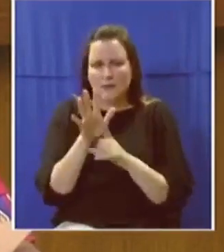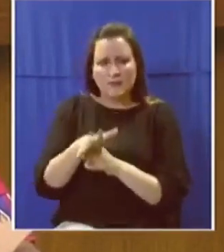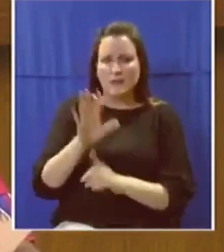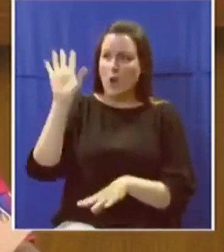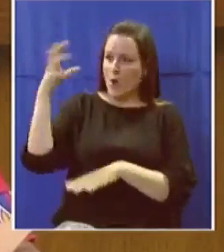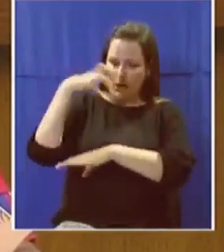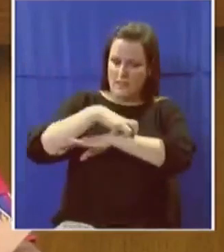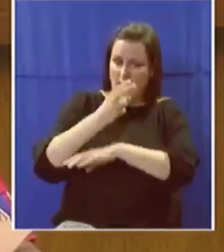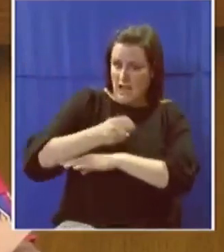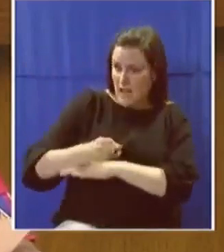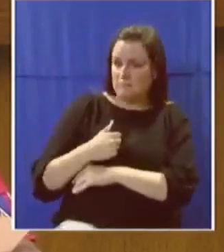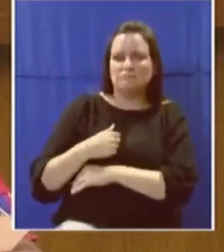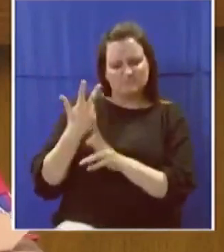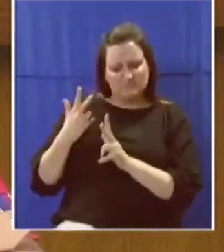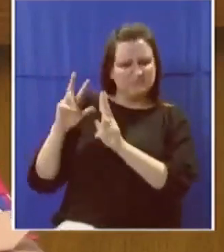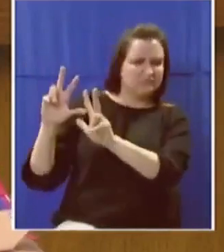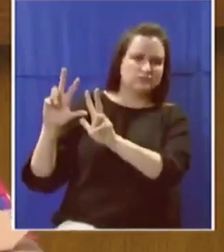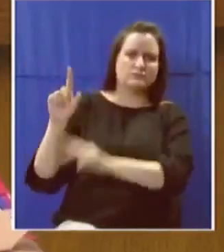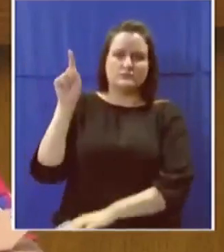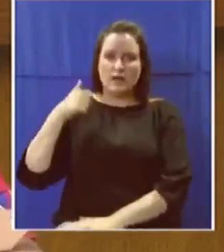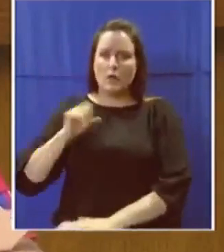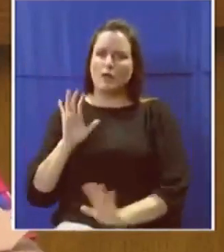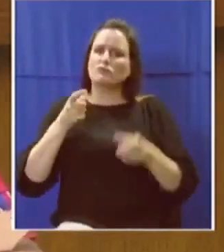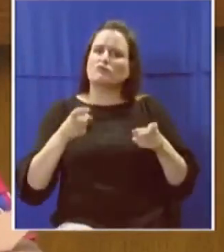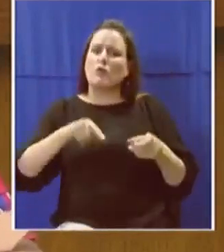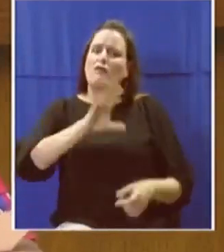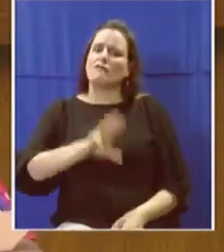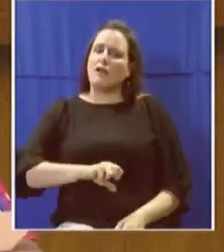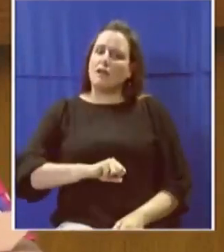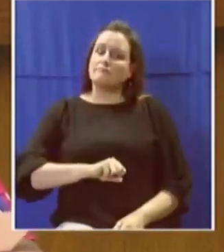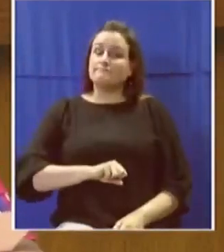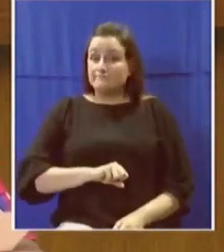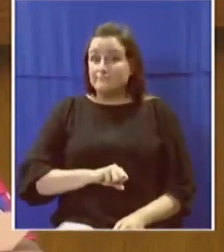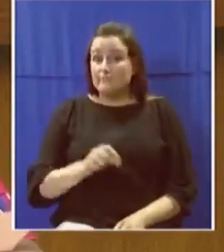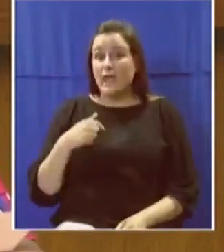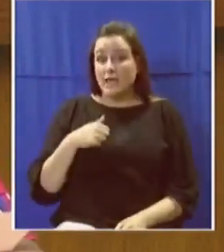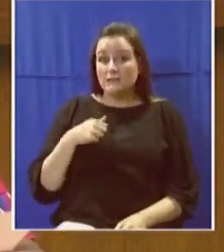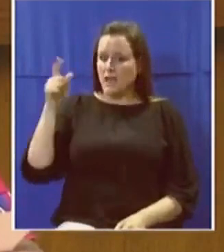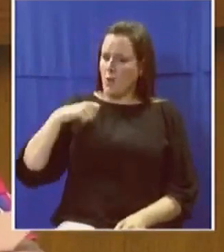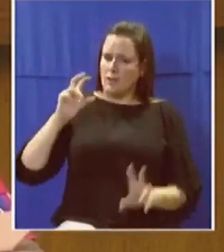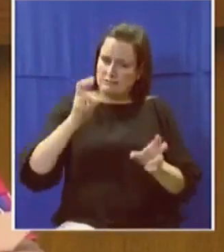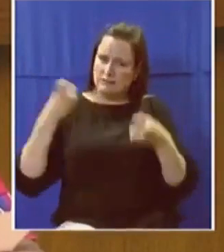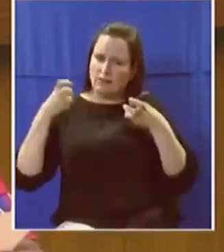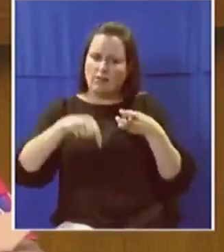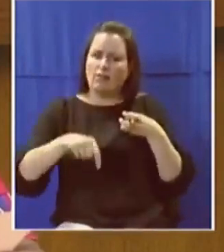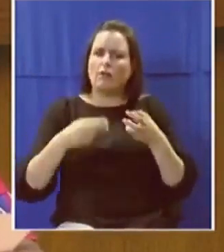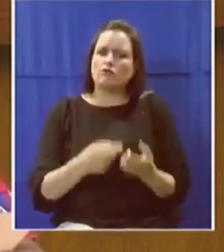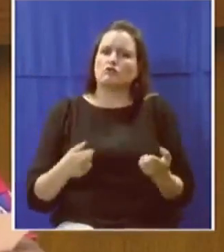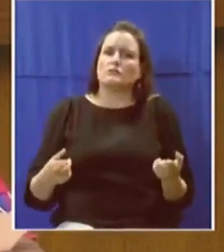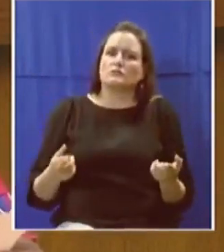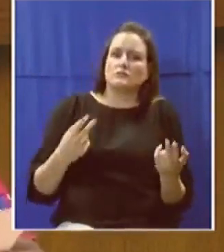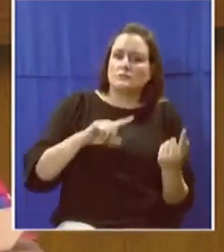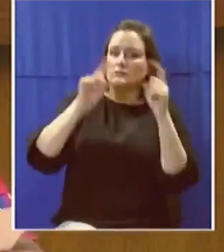neo-colonial remnants still seeking to control the continent and to steal the resources of this continent for the